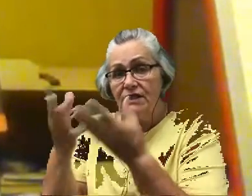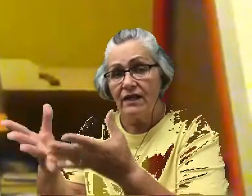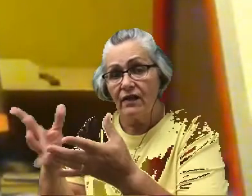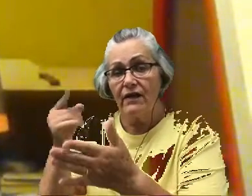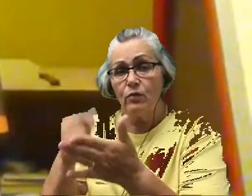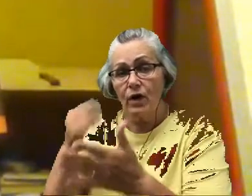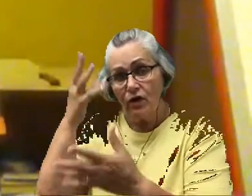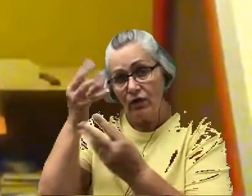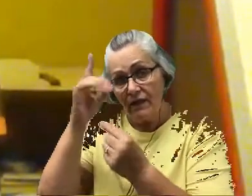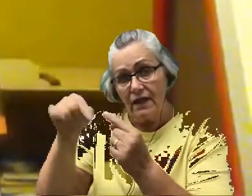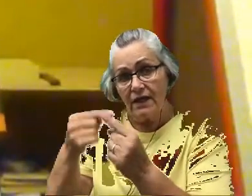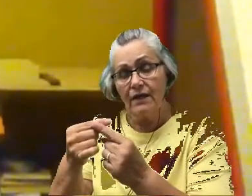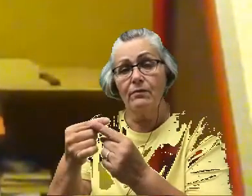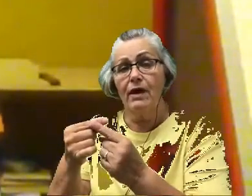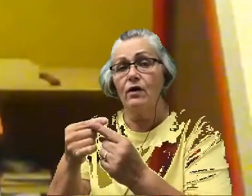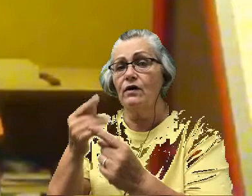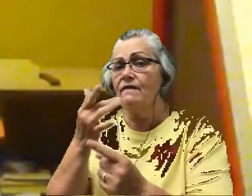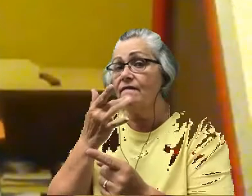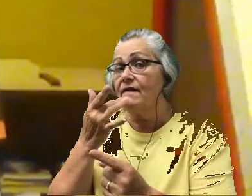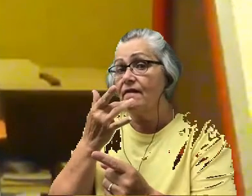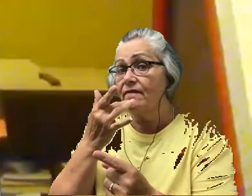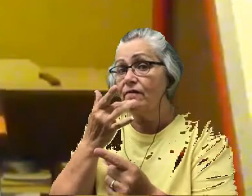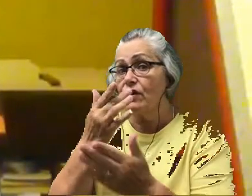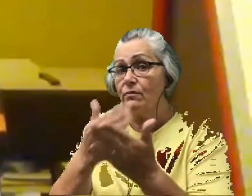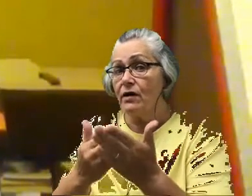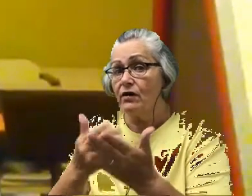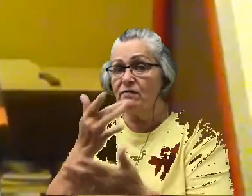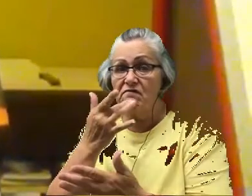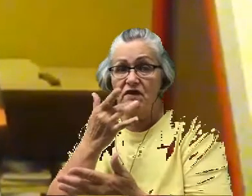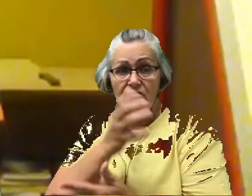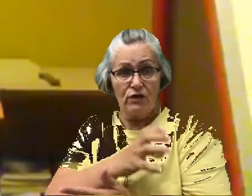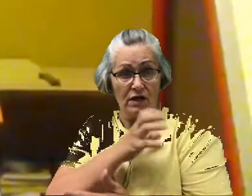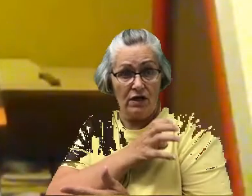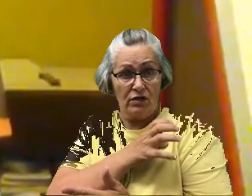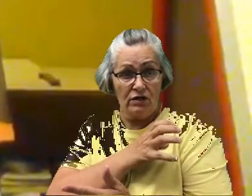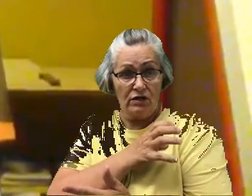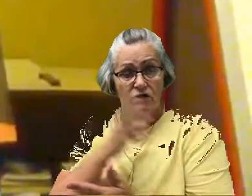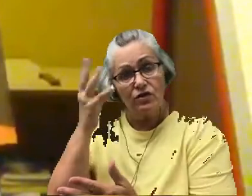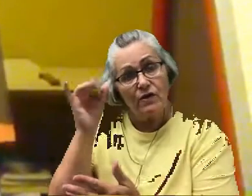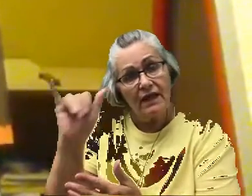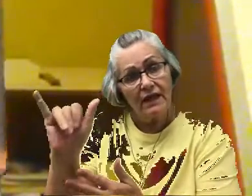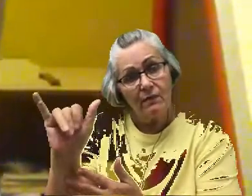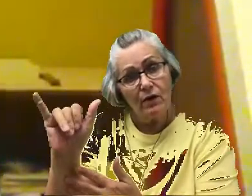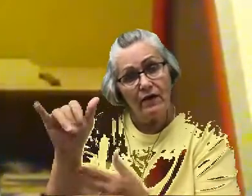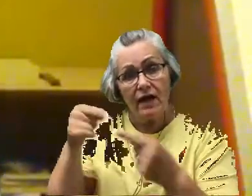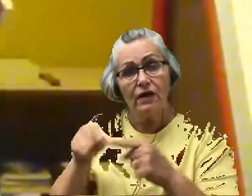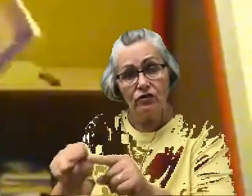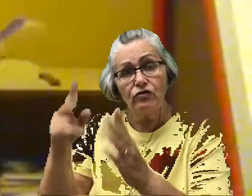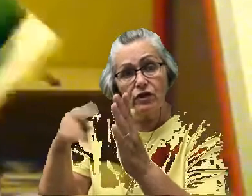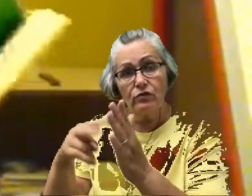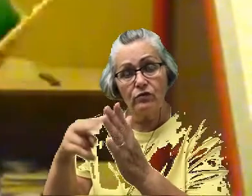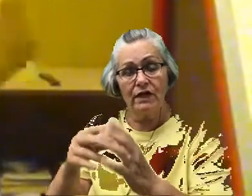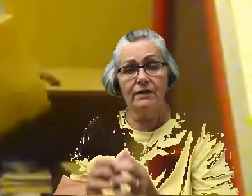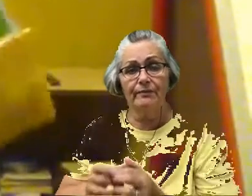Just you can tell them about your favorite part or maybe a favorite character. Okay, so be thinking about those things as I'm reading. Too